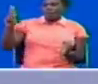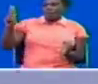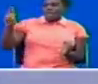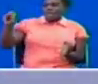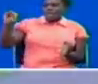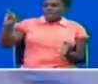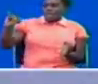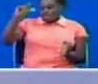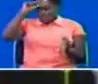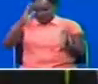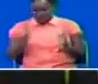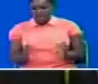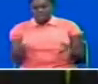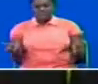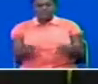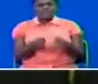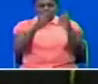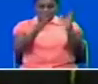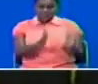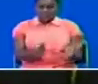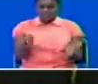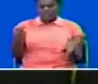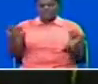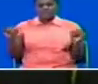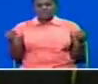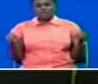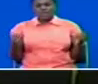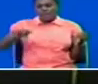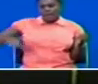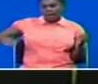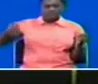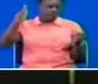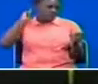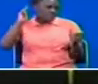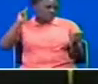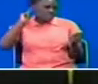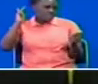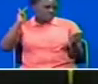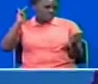Kivuta Kibwana. Rashid Ronald, KTN News, in the county of Kisii.